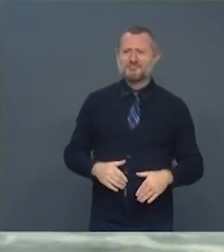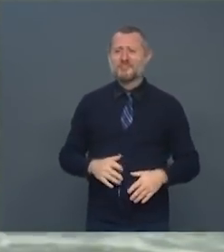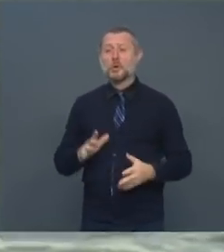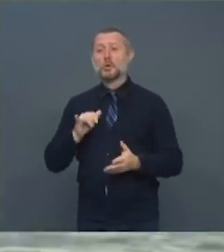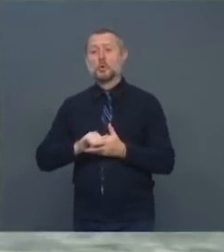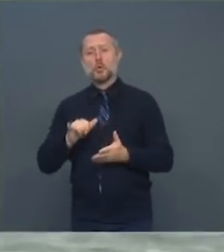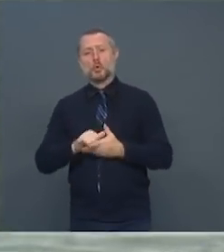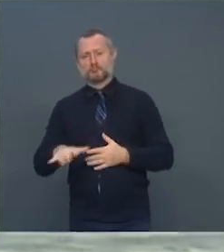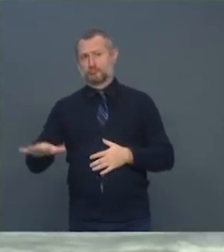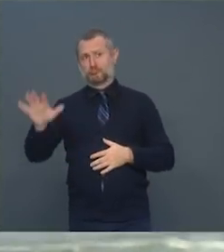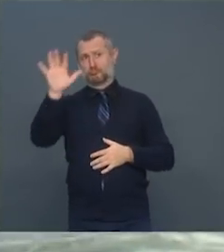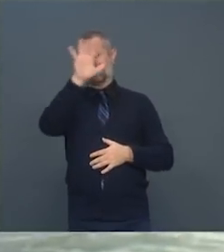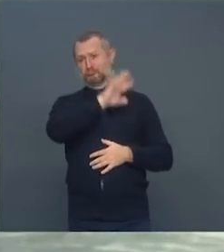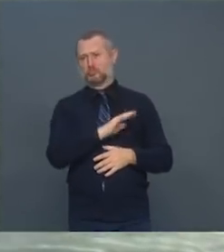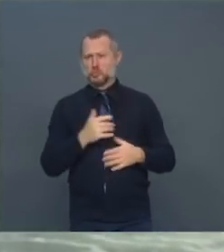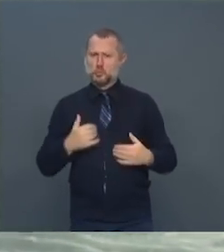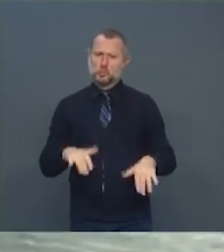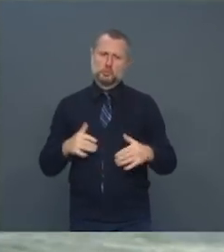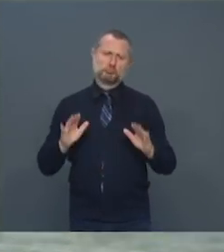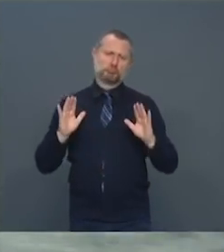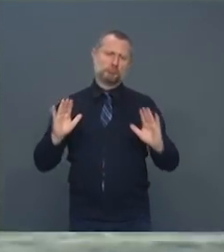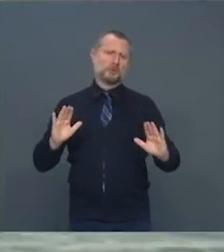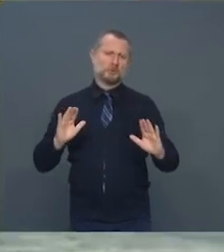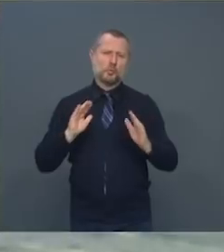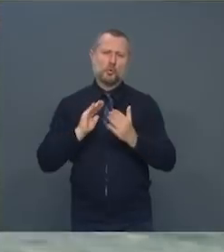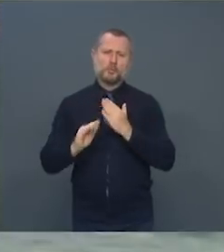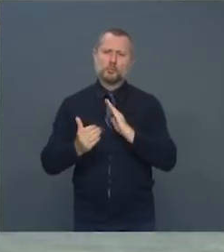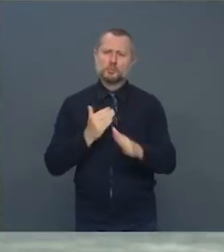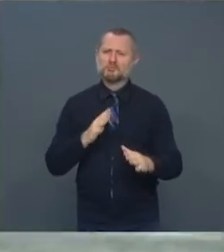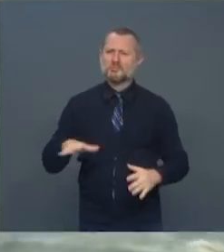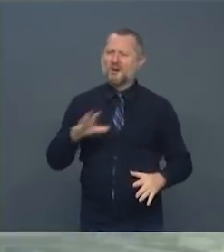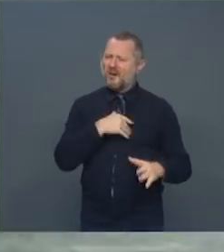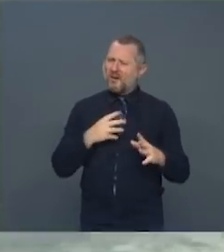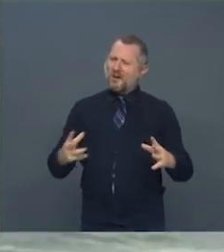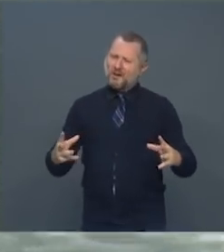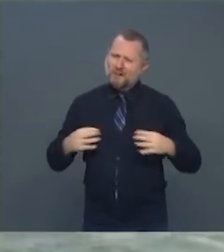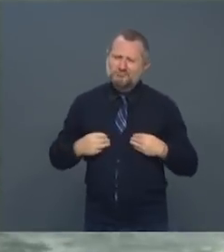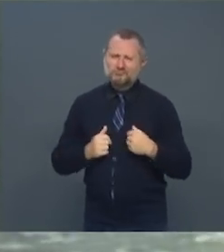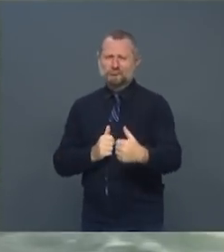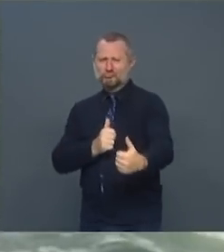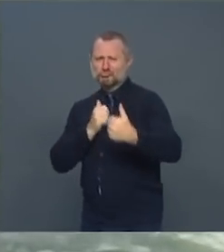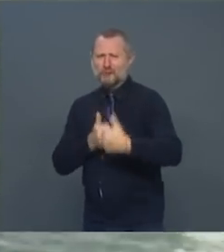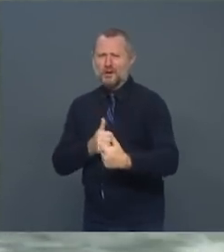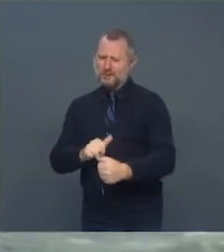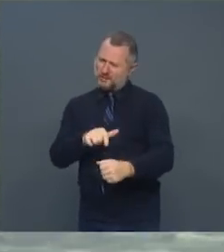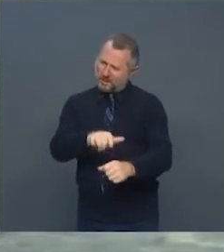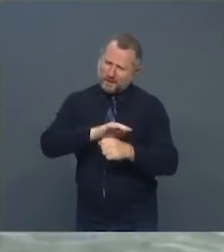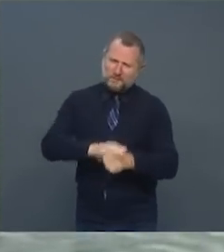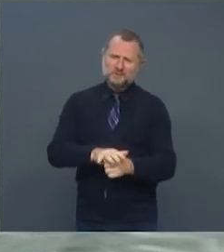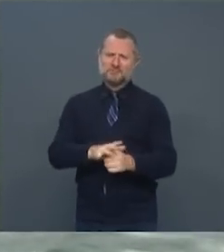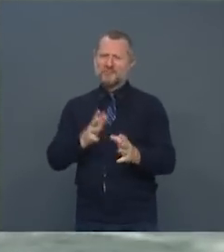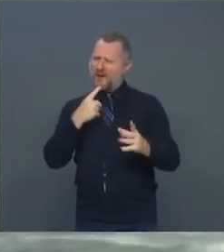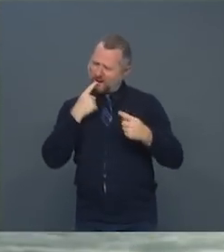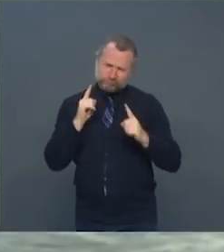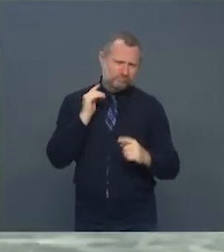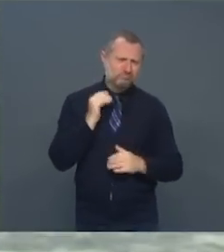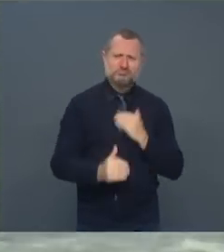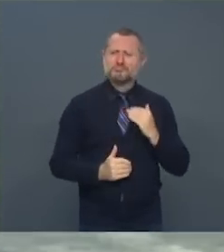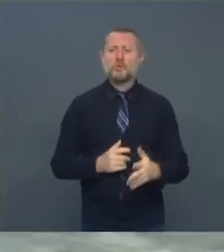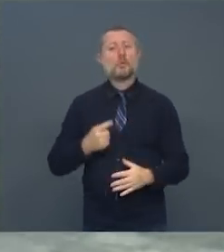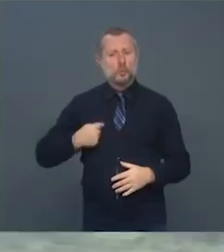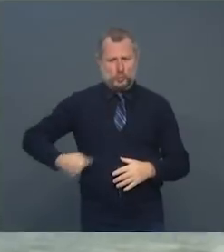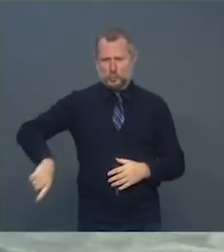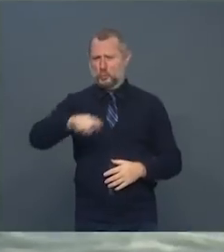people who took on a tough place and a tough community, and they rose to the